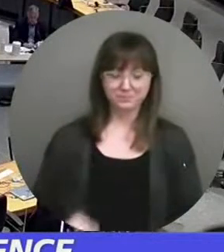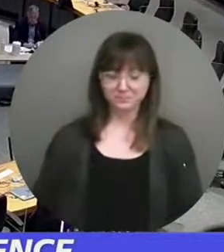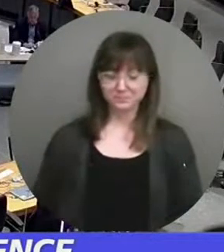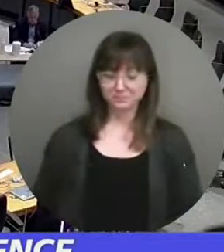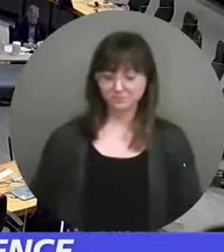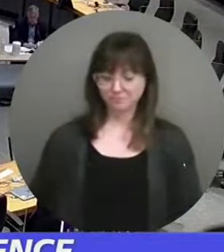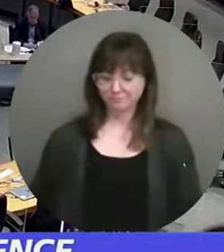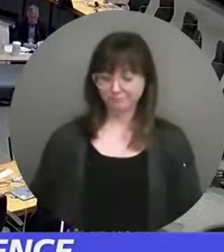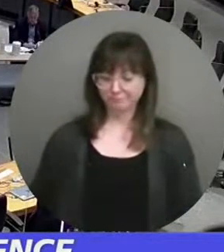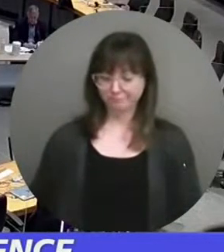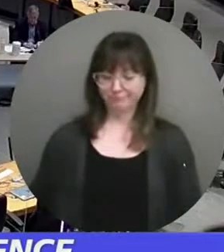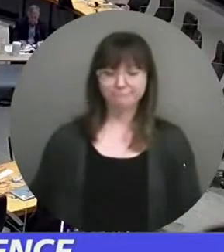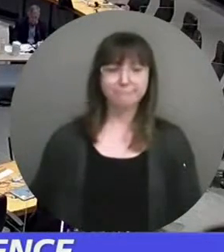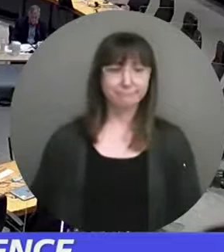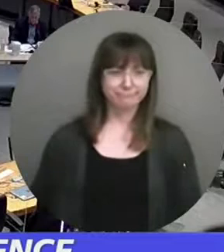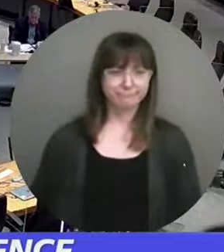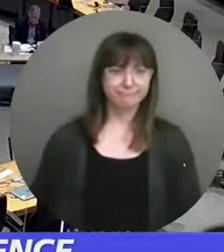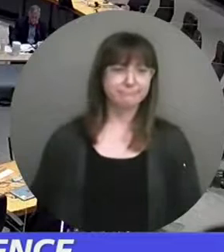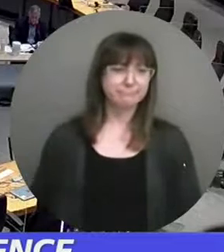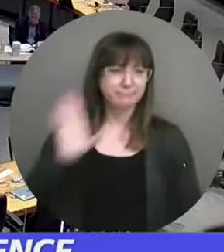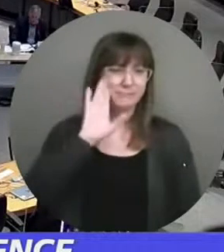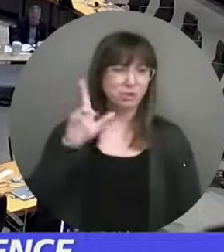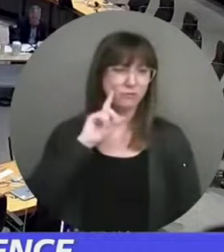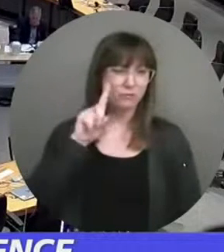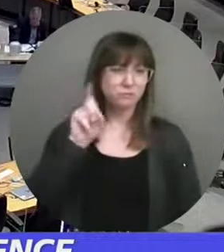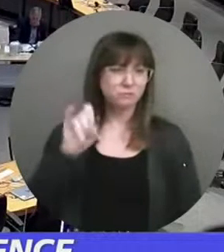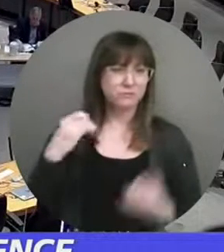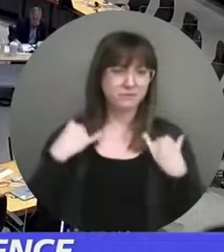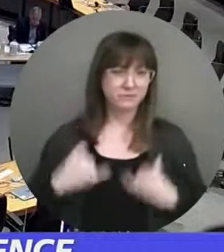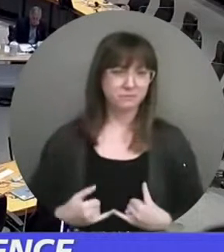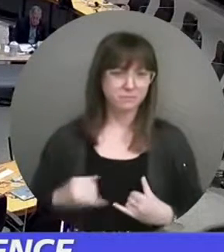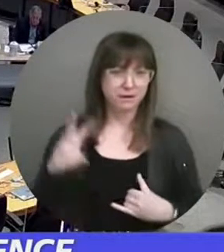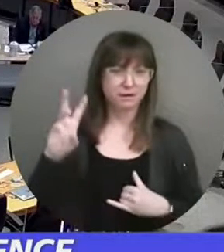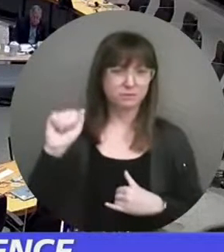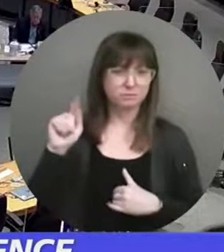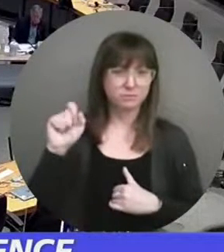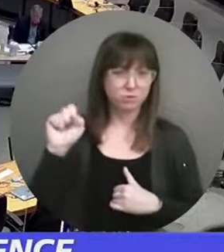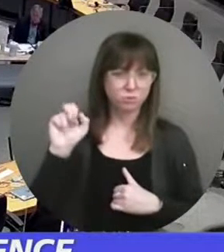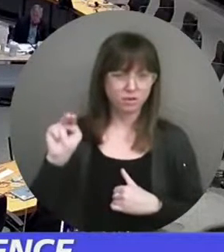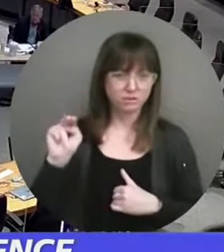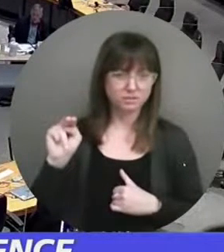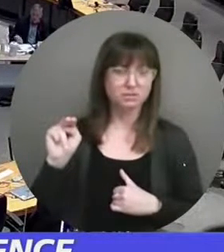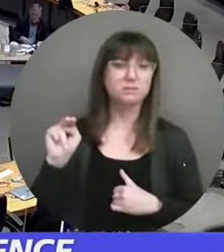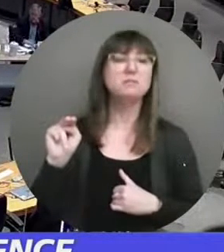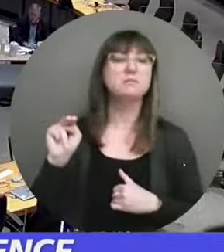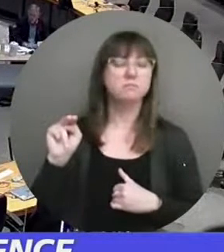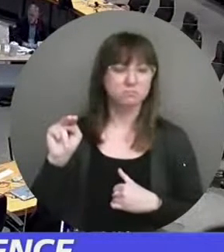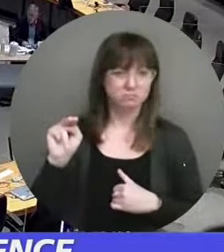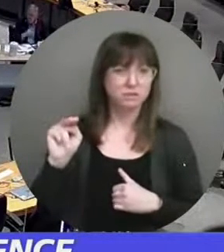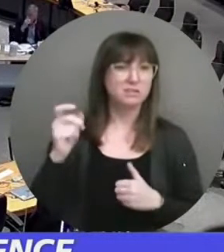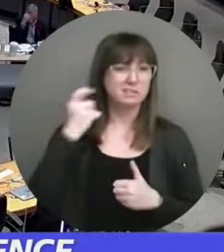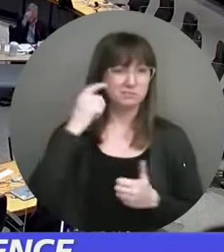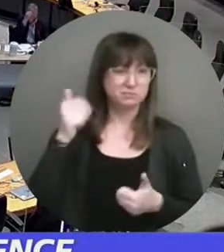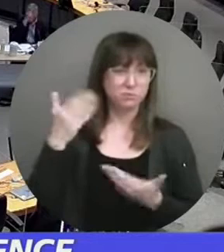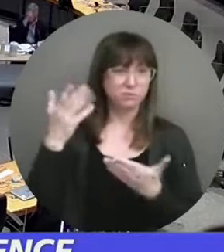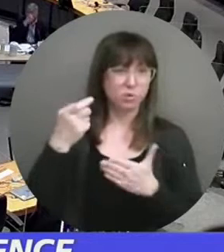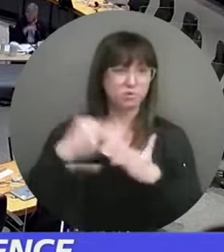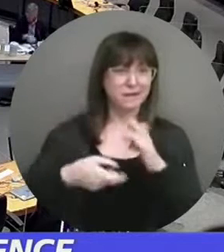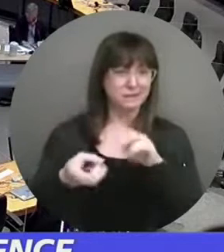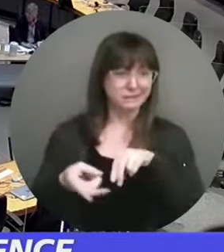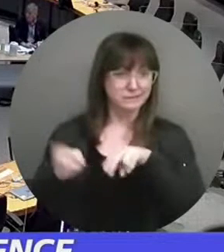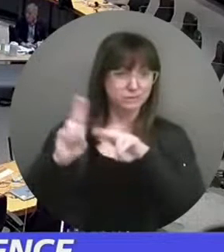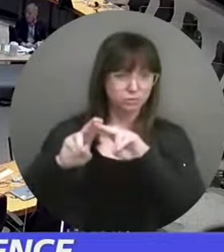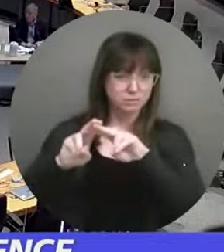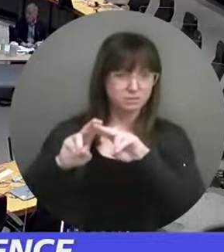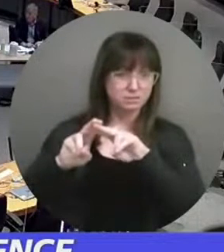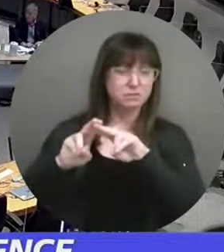Hello, this question is for Mayor Watson. Given the 3% proposed tax increase, how